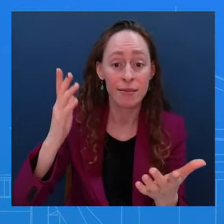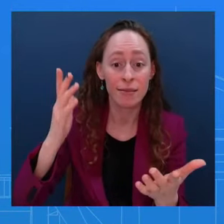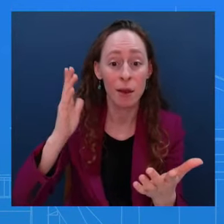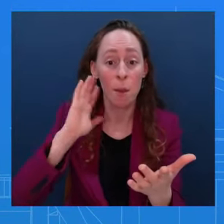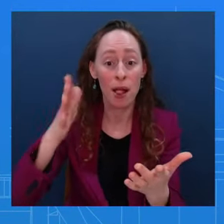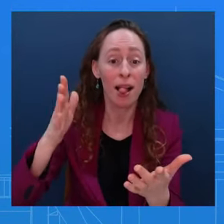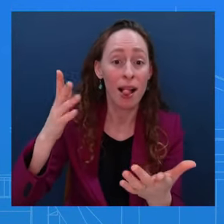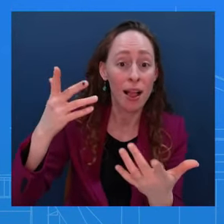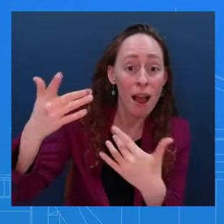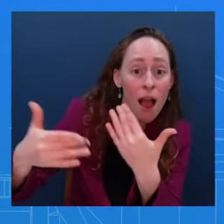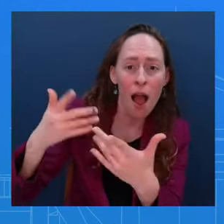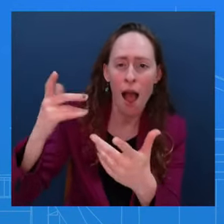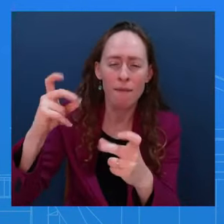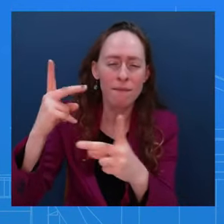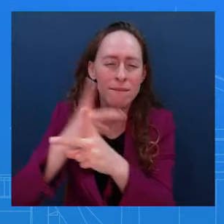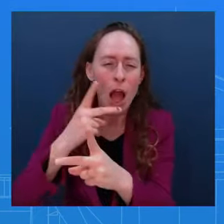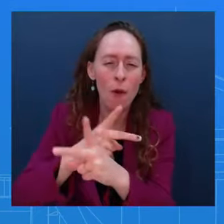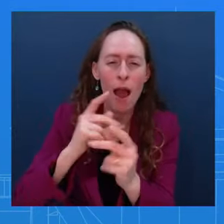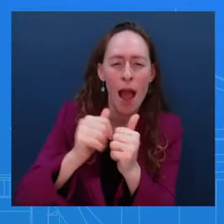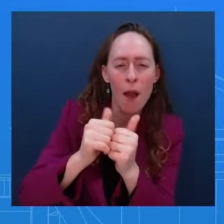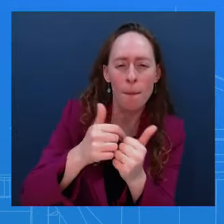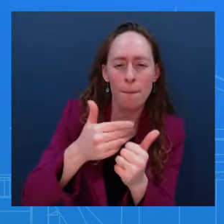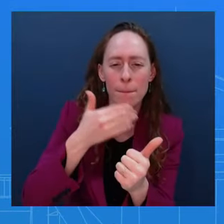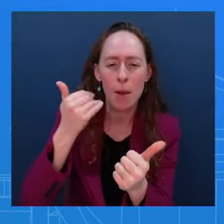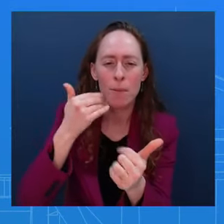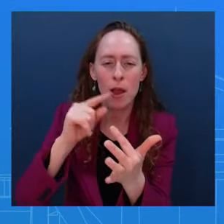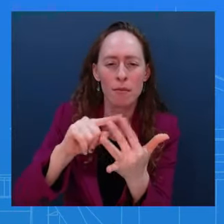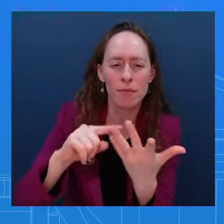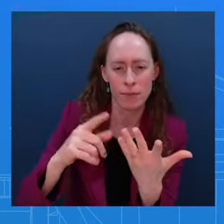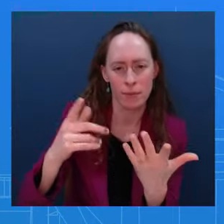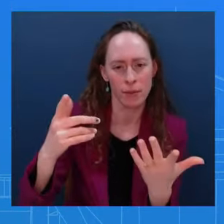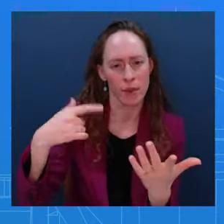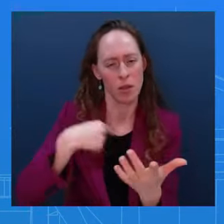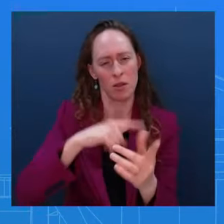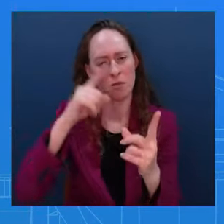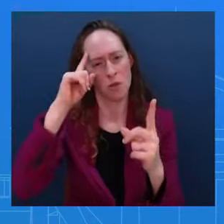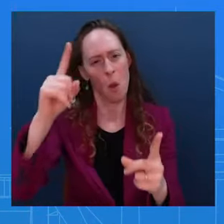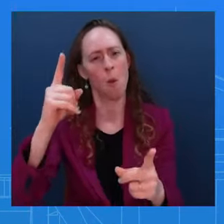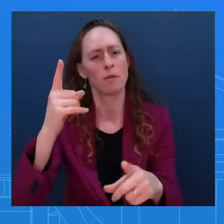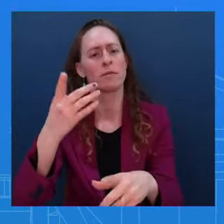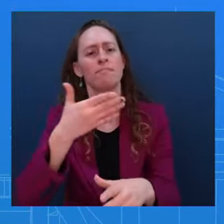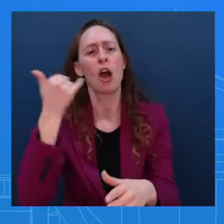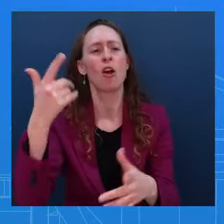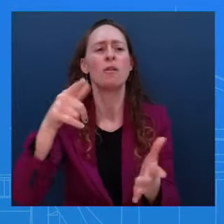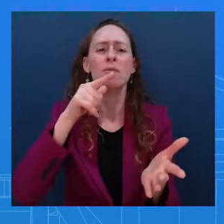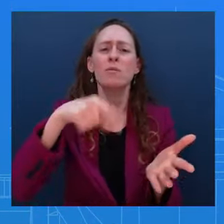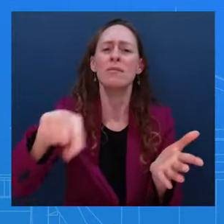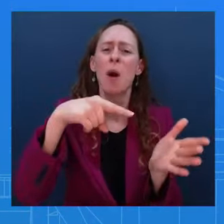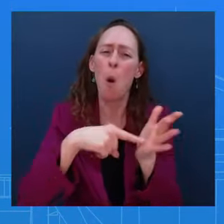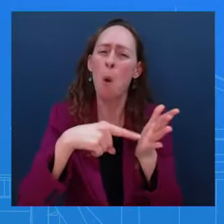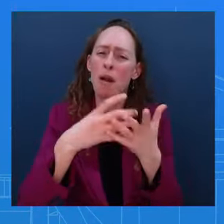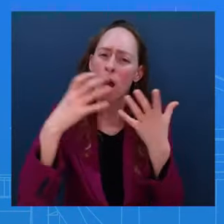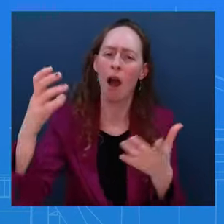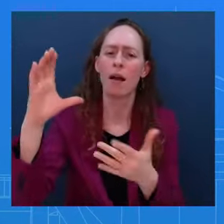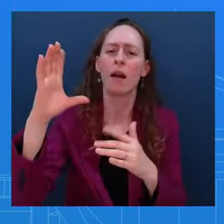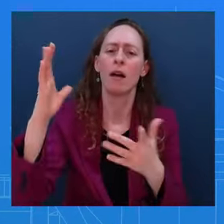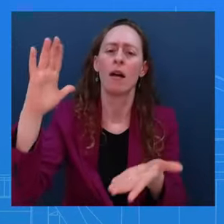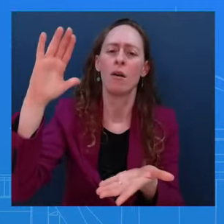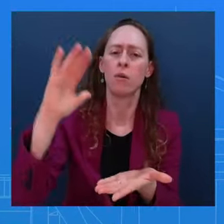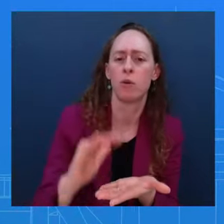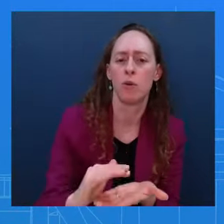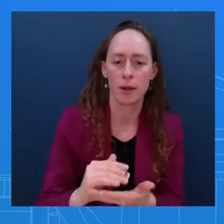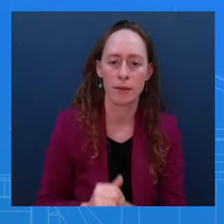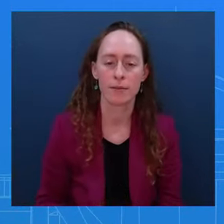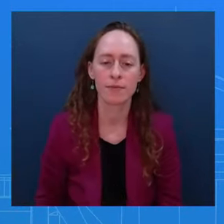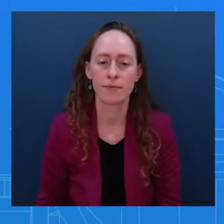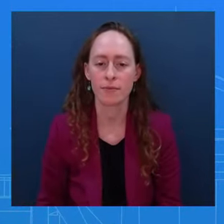make sure we give relief to borrowers across the country. And last, can you just tell us any more about what we should expect to see tomorrow when the